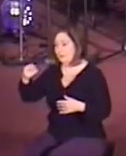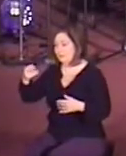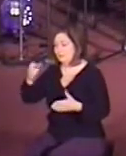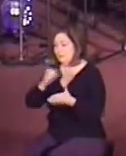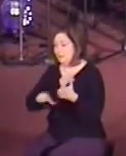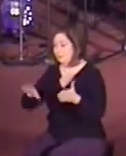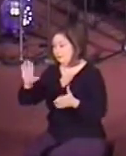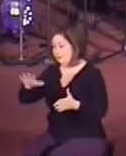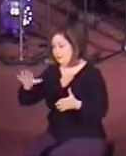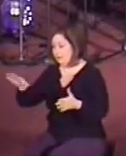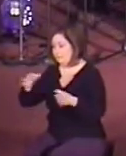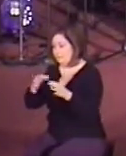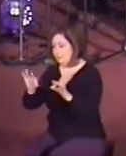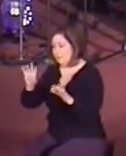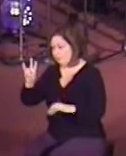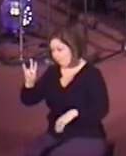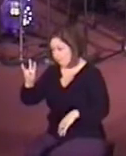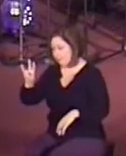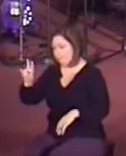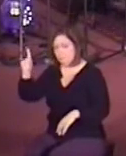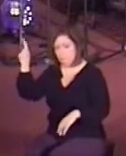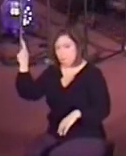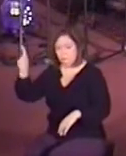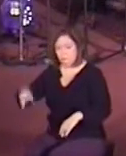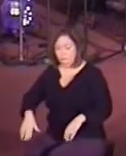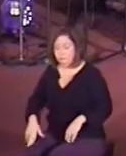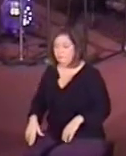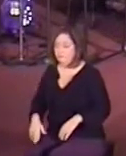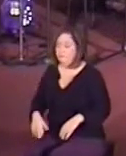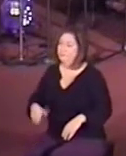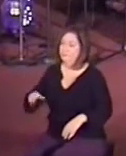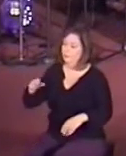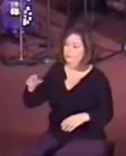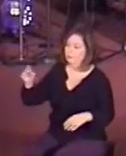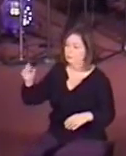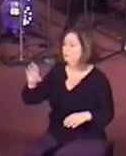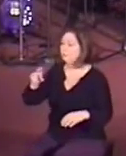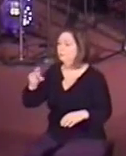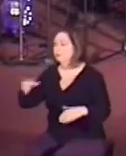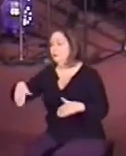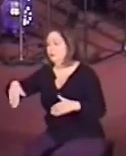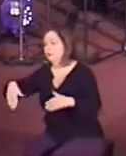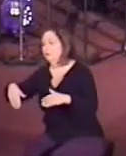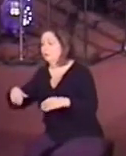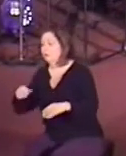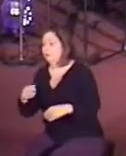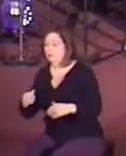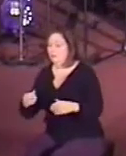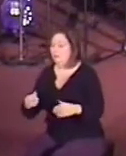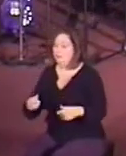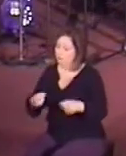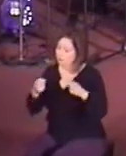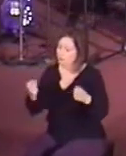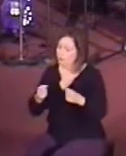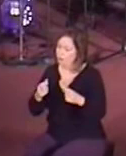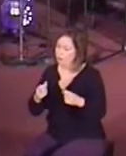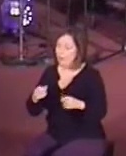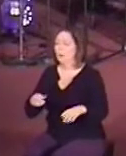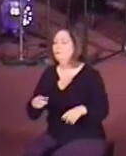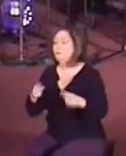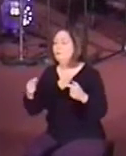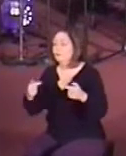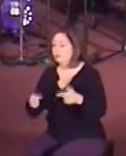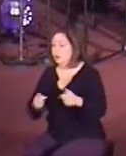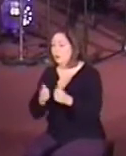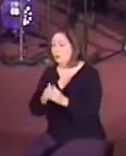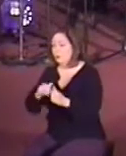verse 7. Isaiah is dealing with Israel in this moment, and it has a lot to do with the time frame that we're talking about with Babylon.